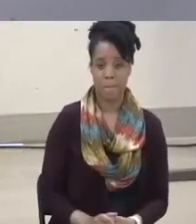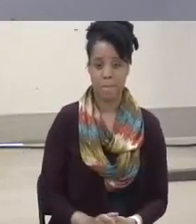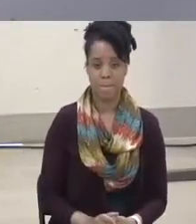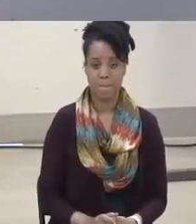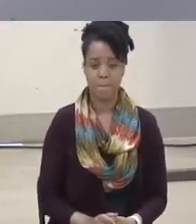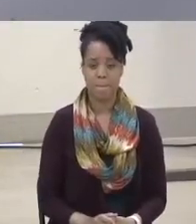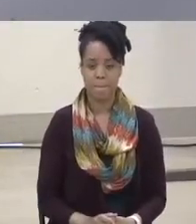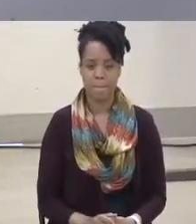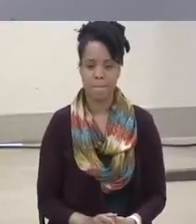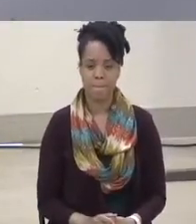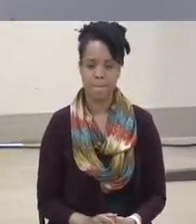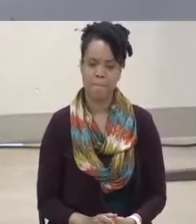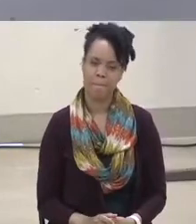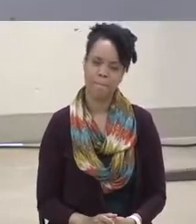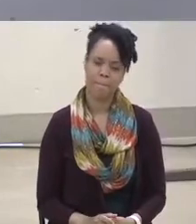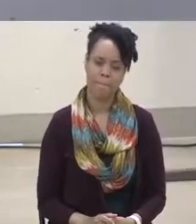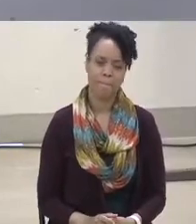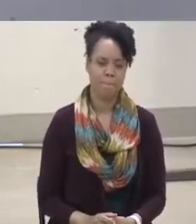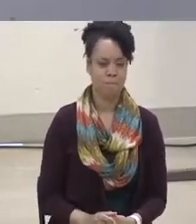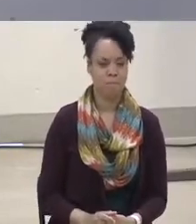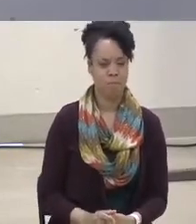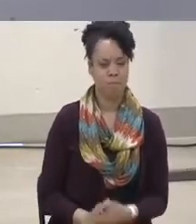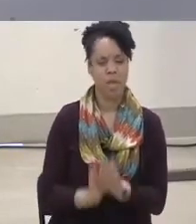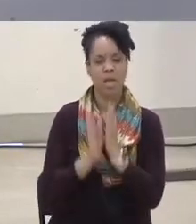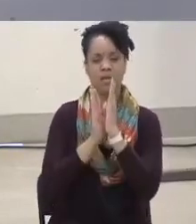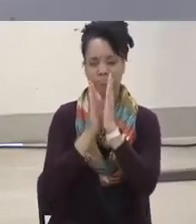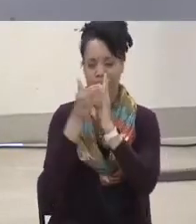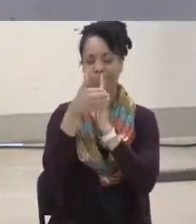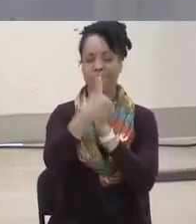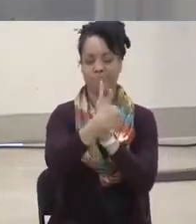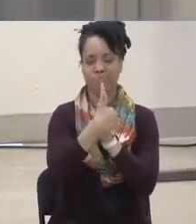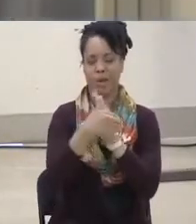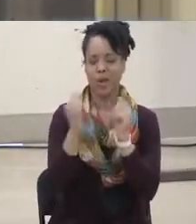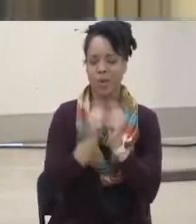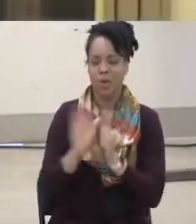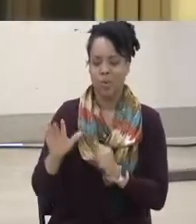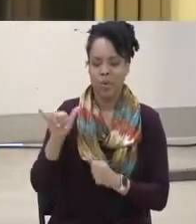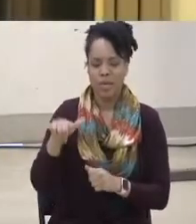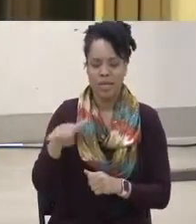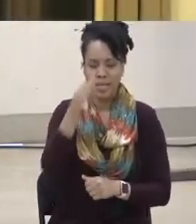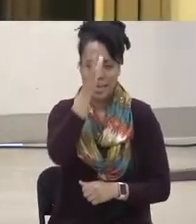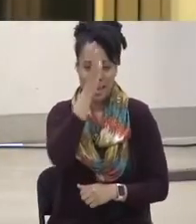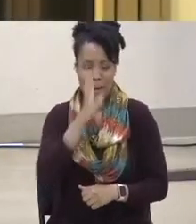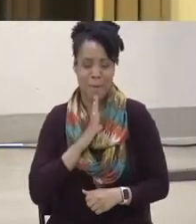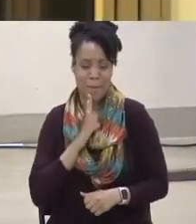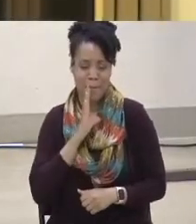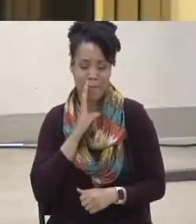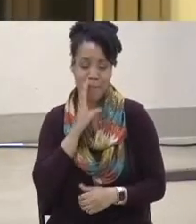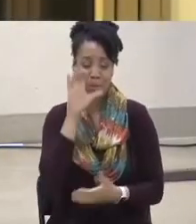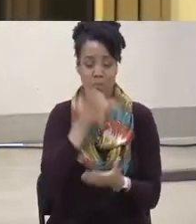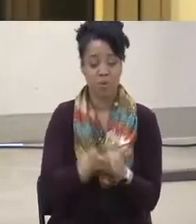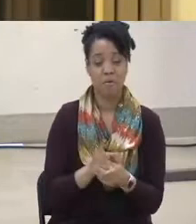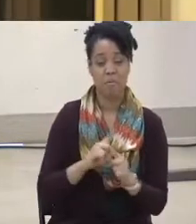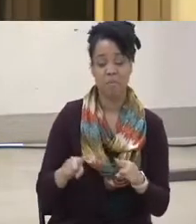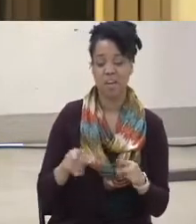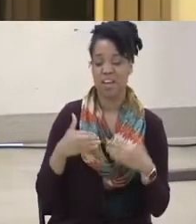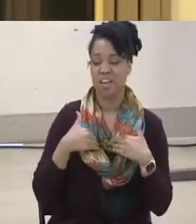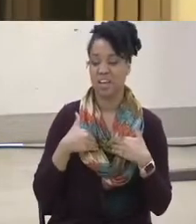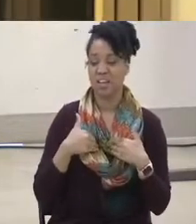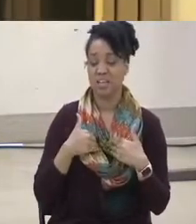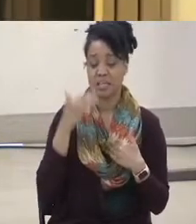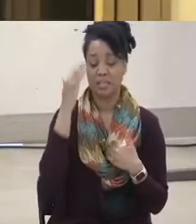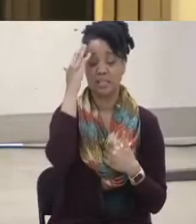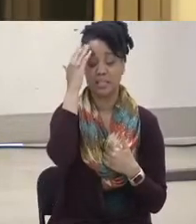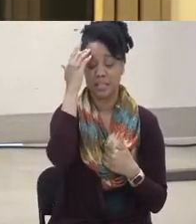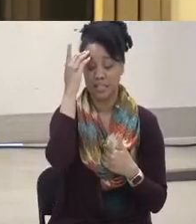committed adultery with that man's wife. cometió adulterio con la mujer de ese hombre, But he had enough sense to know